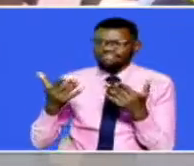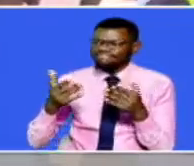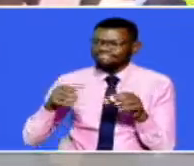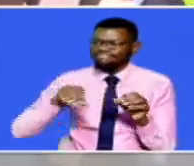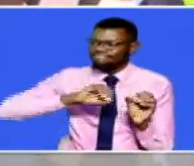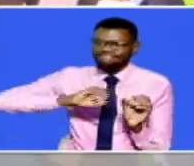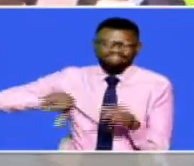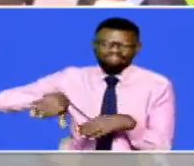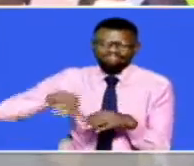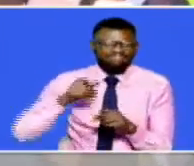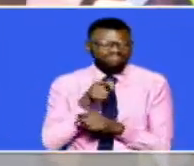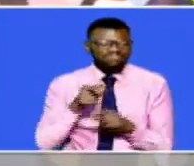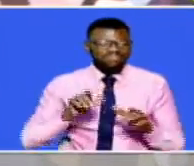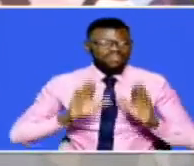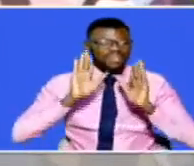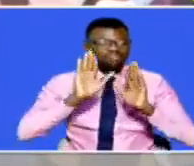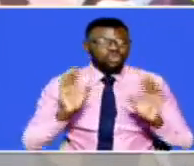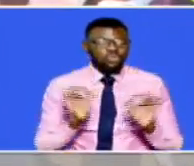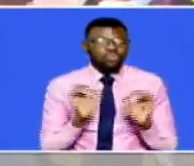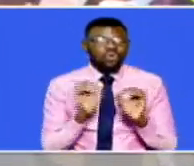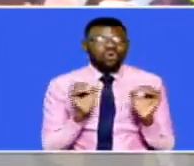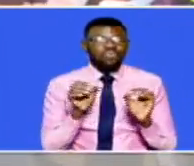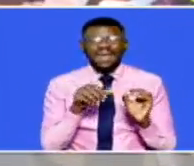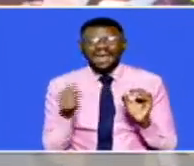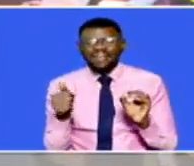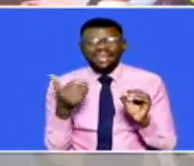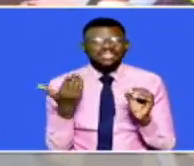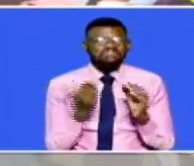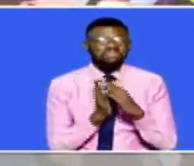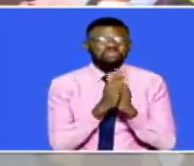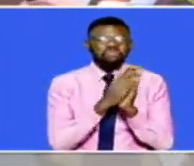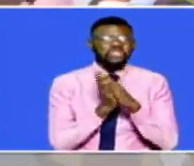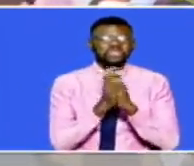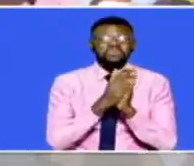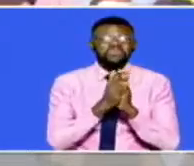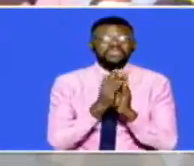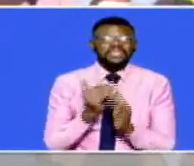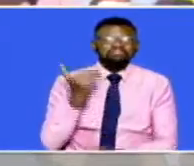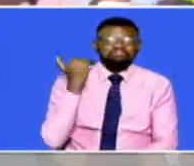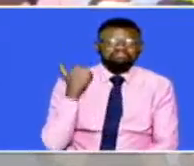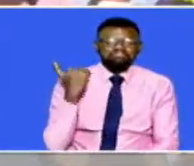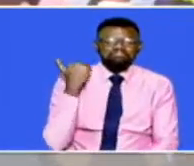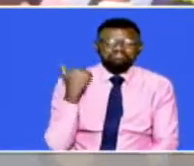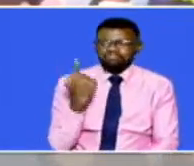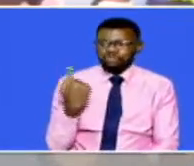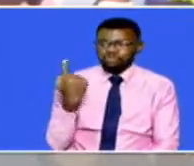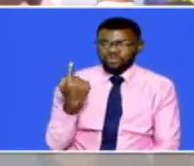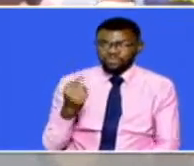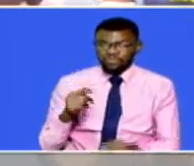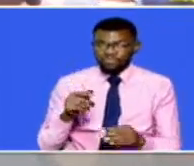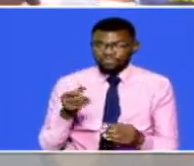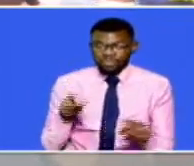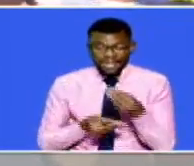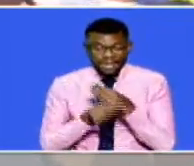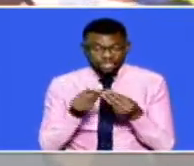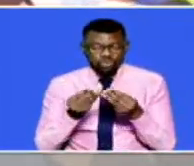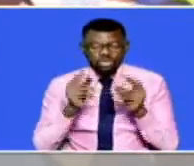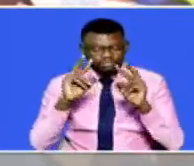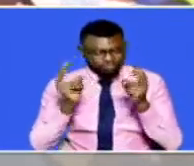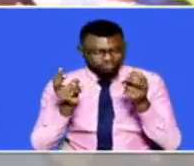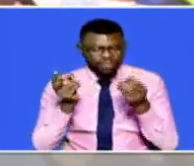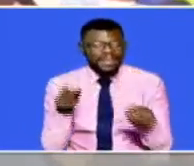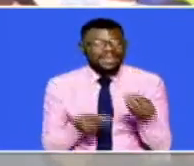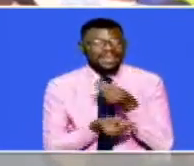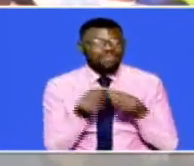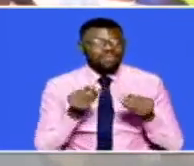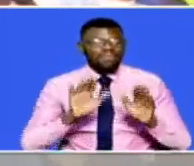a sideshow and everything else is a distraction. This election is about the economy and the people